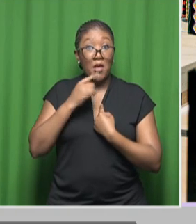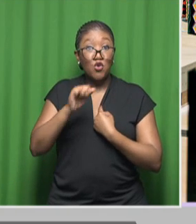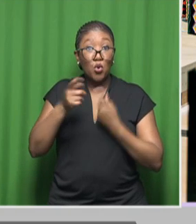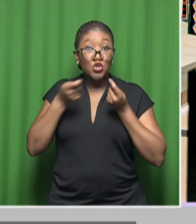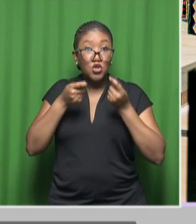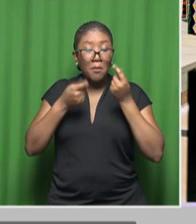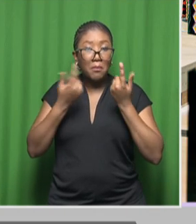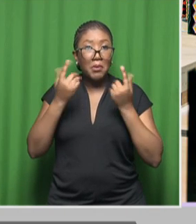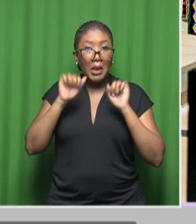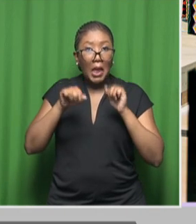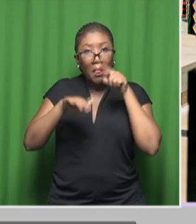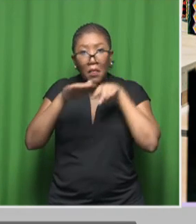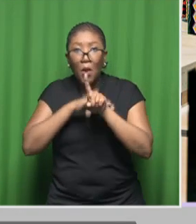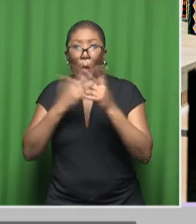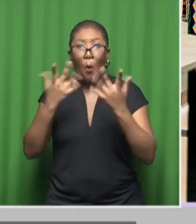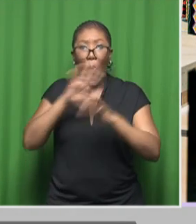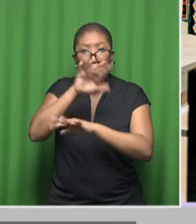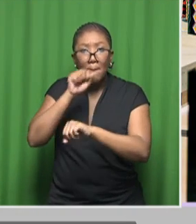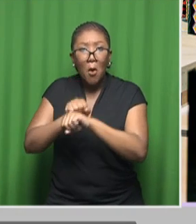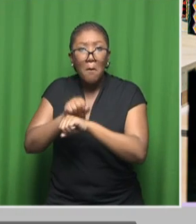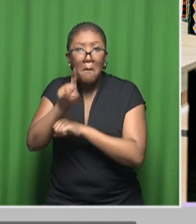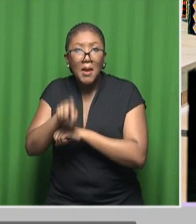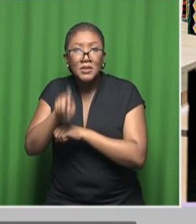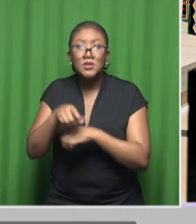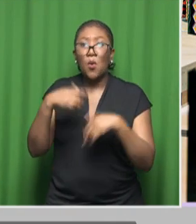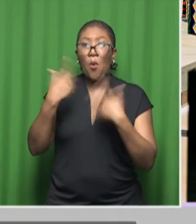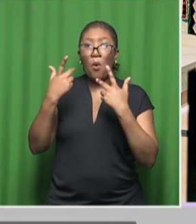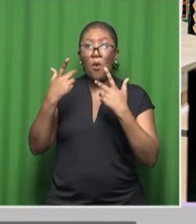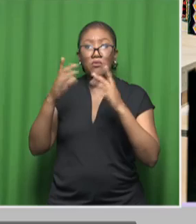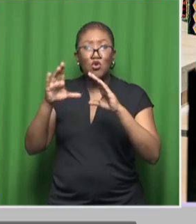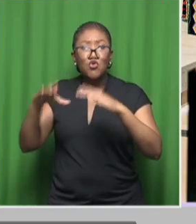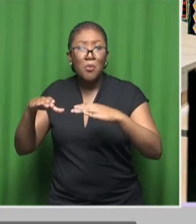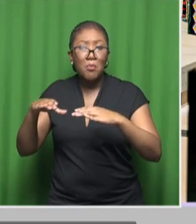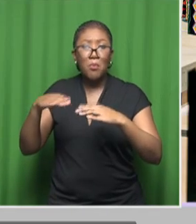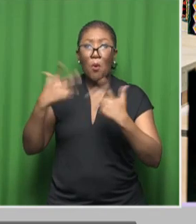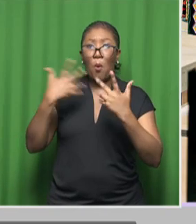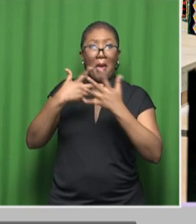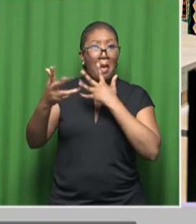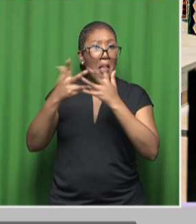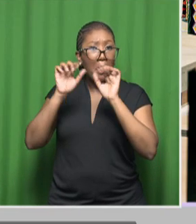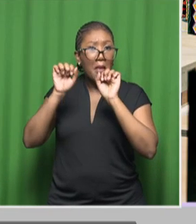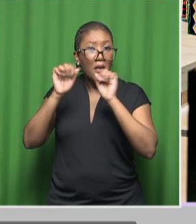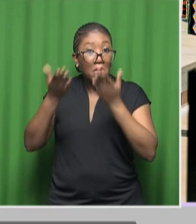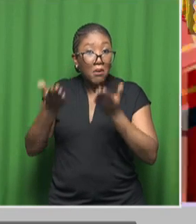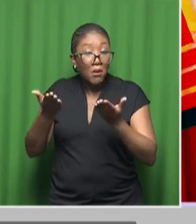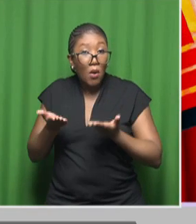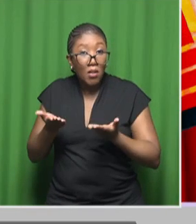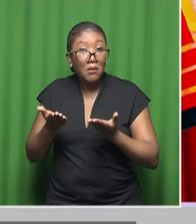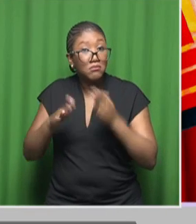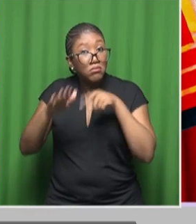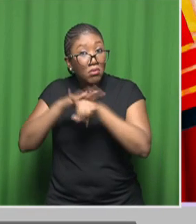an appointment, or is it just individual or group sessions? Just briefly. The